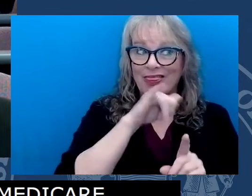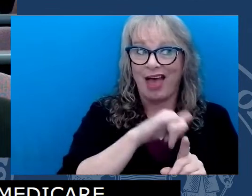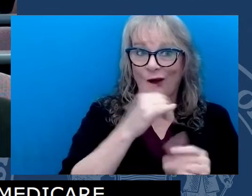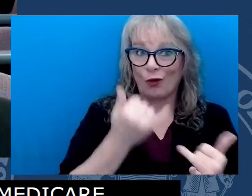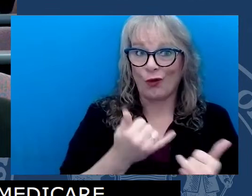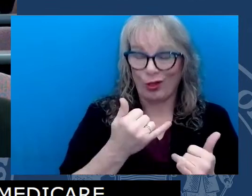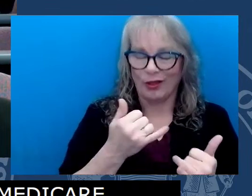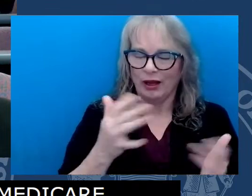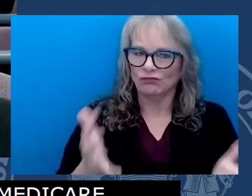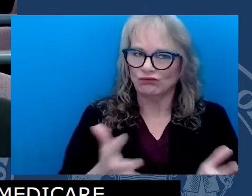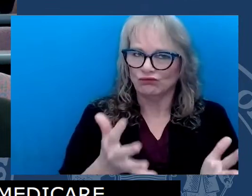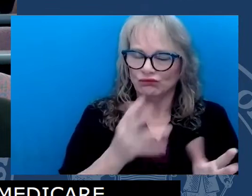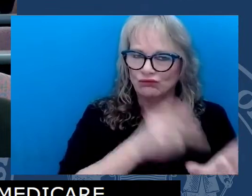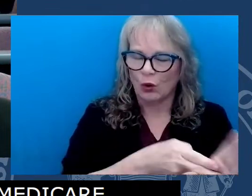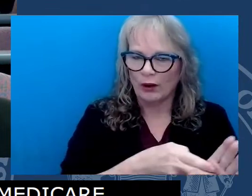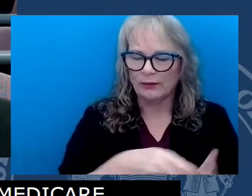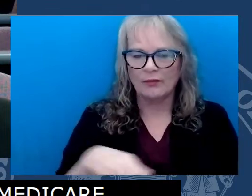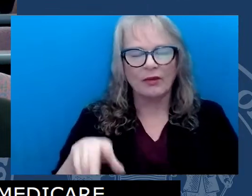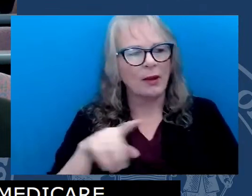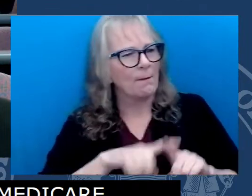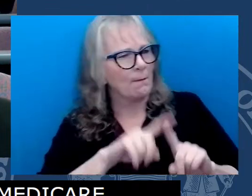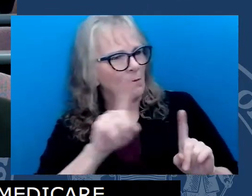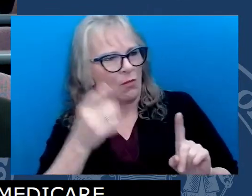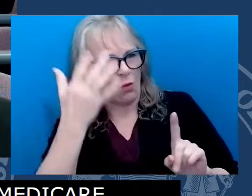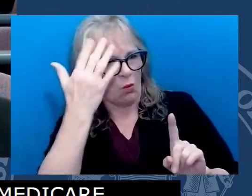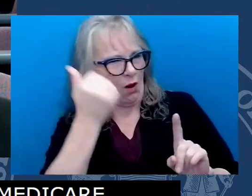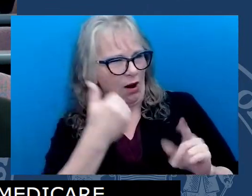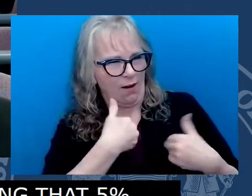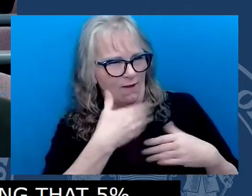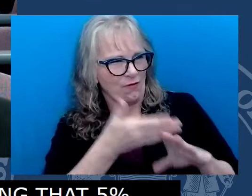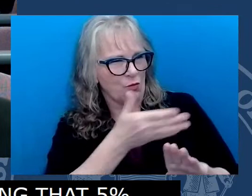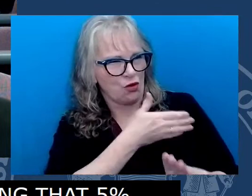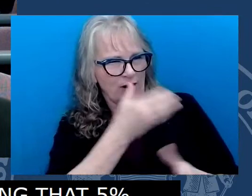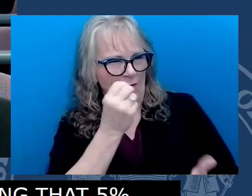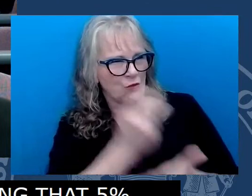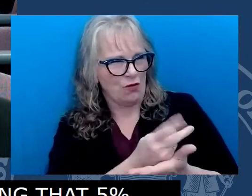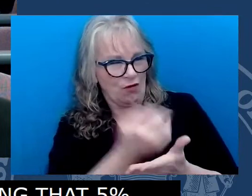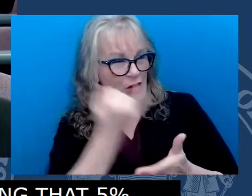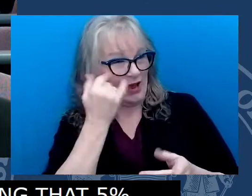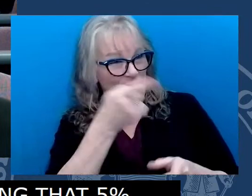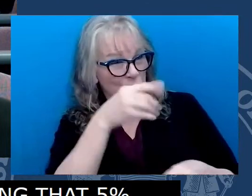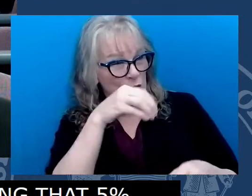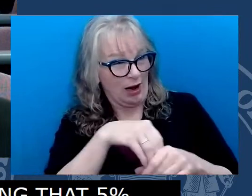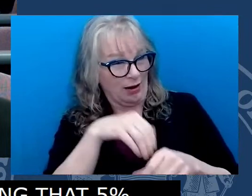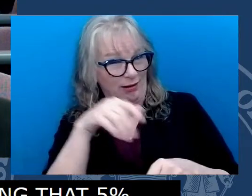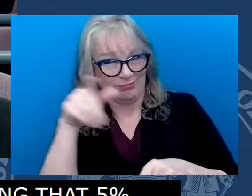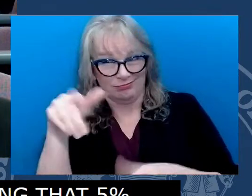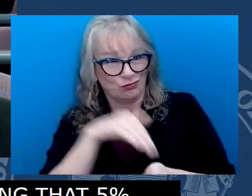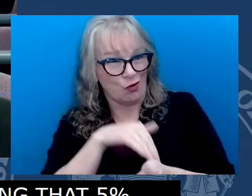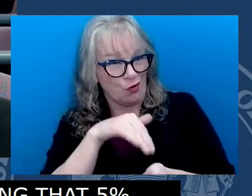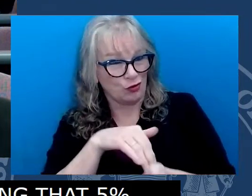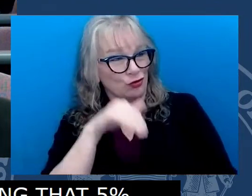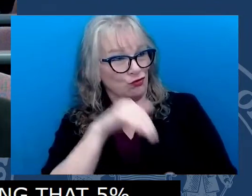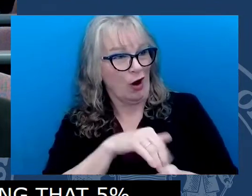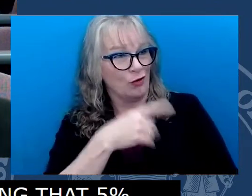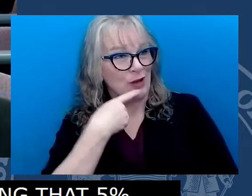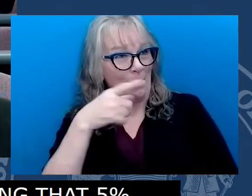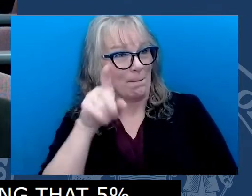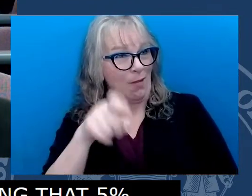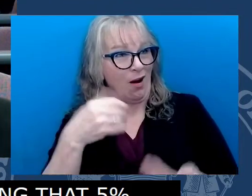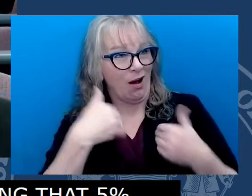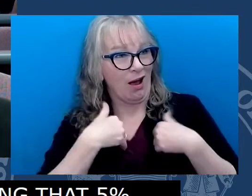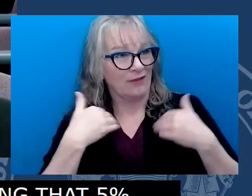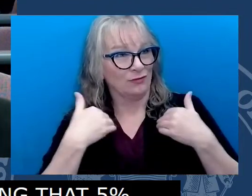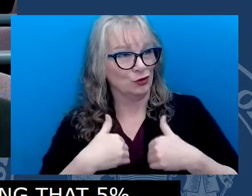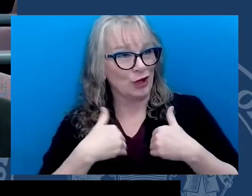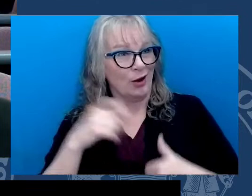why have a pre-approval anyway if you're at the doctor and the doctor says you need a chest x-ray and you can